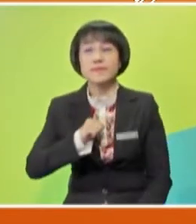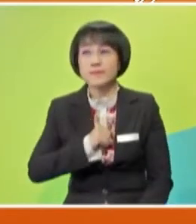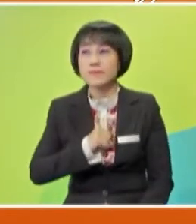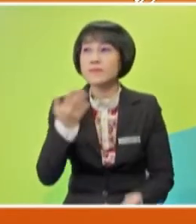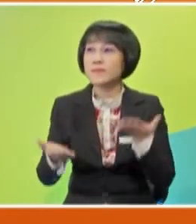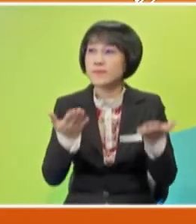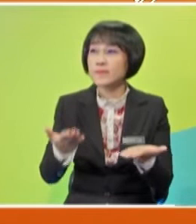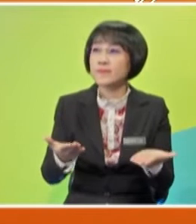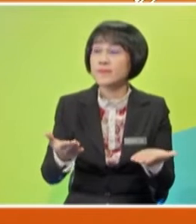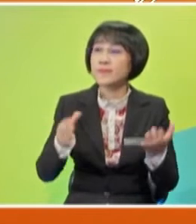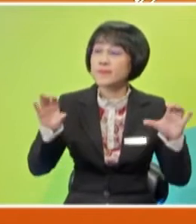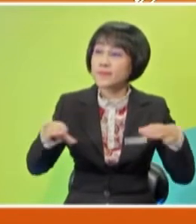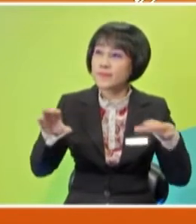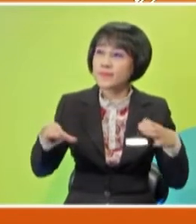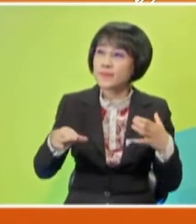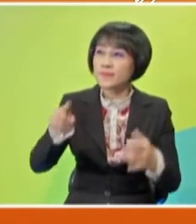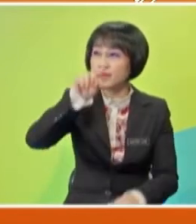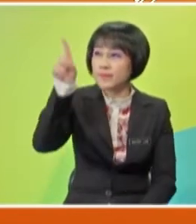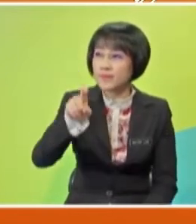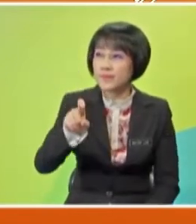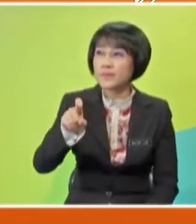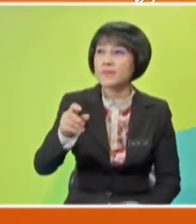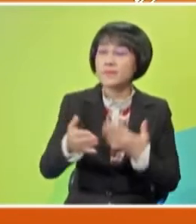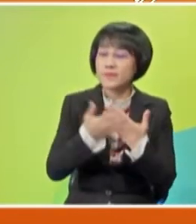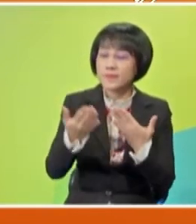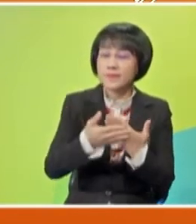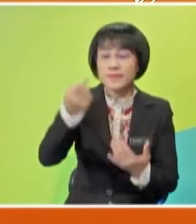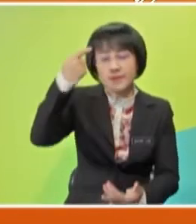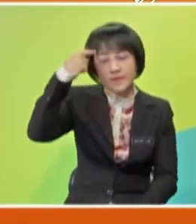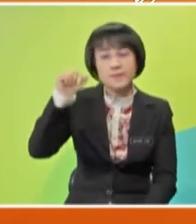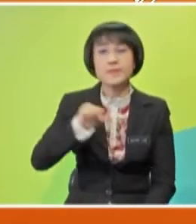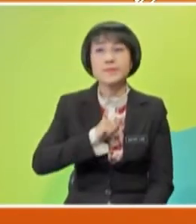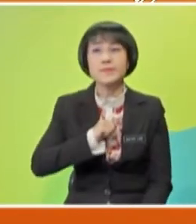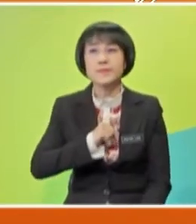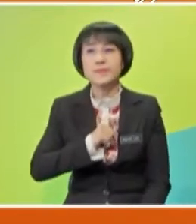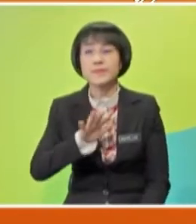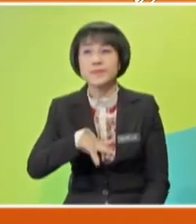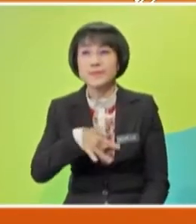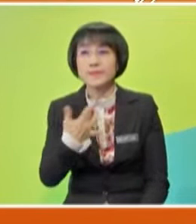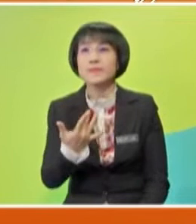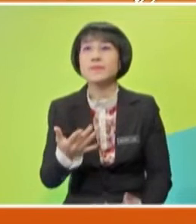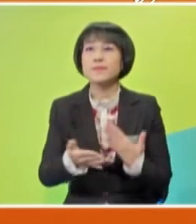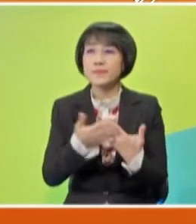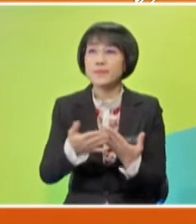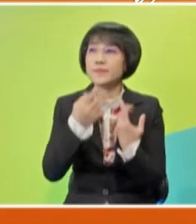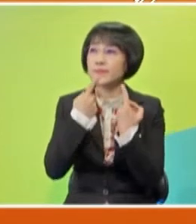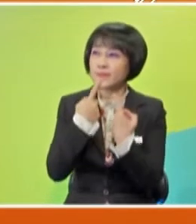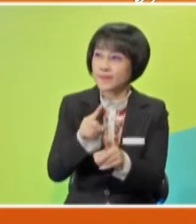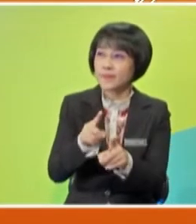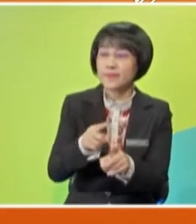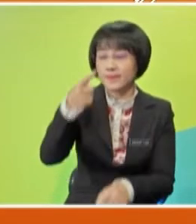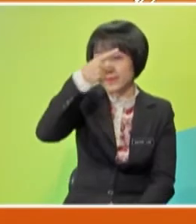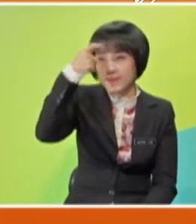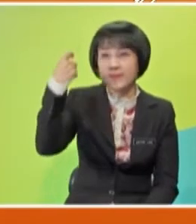maybe making the question easy for you, or you will find it easier for you to answer the question because you have certain